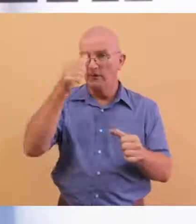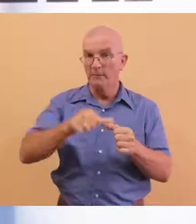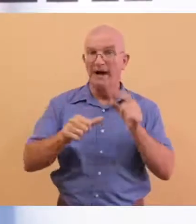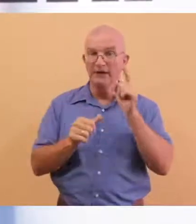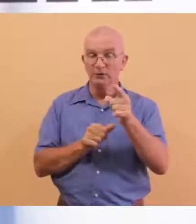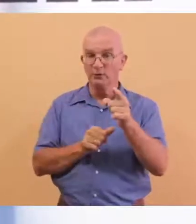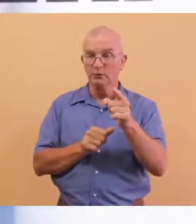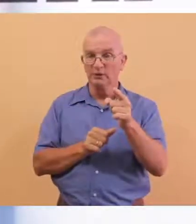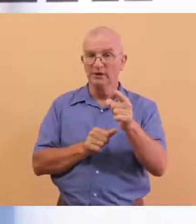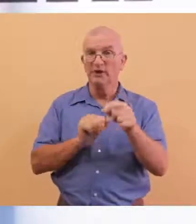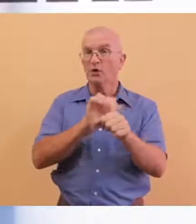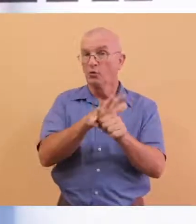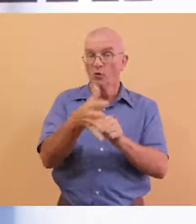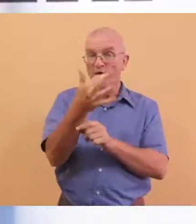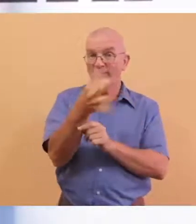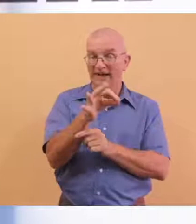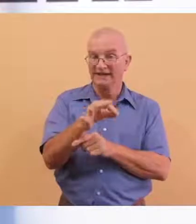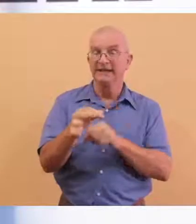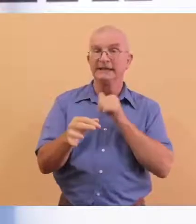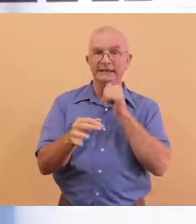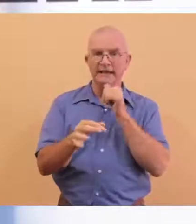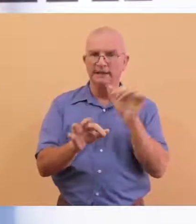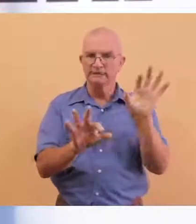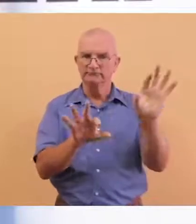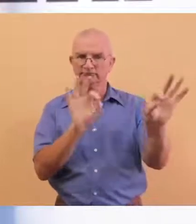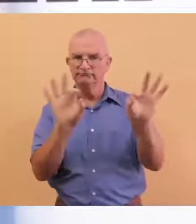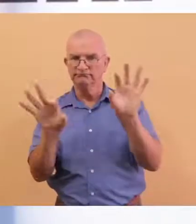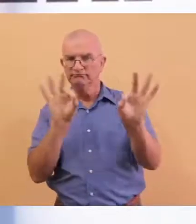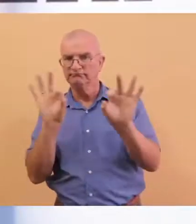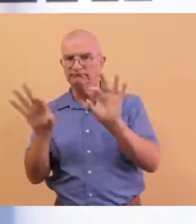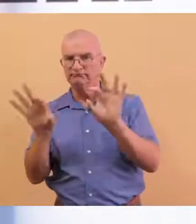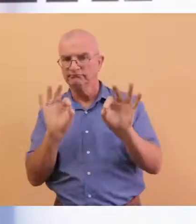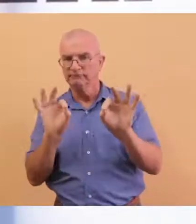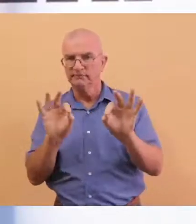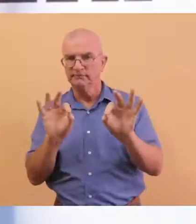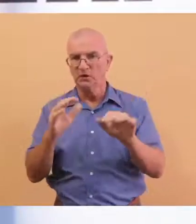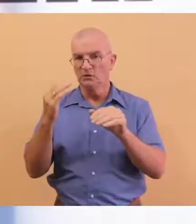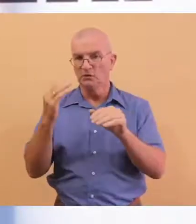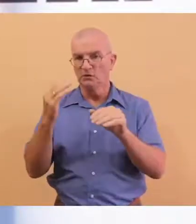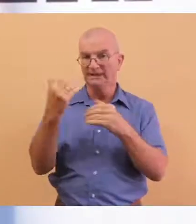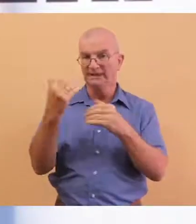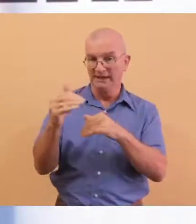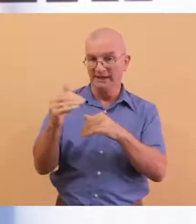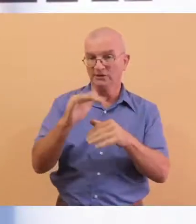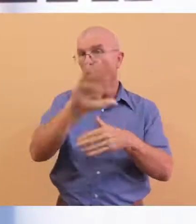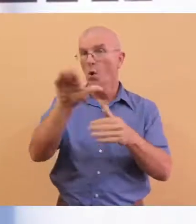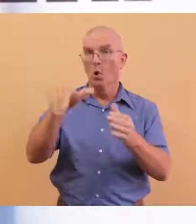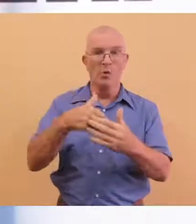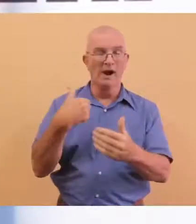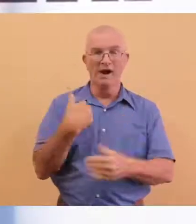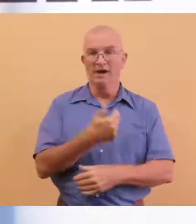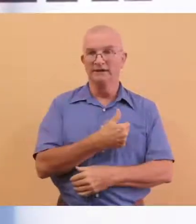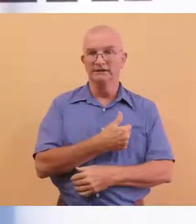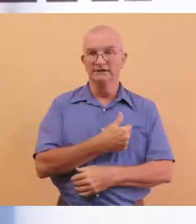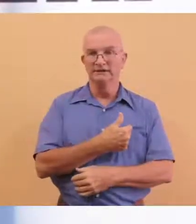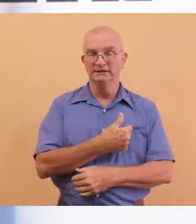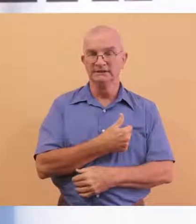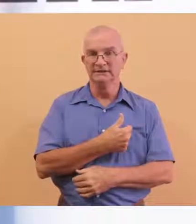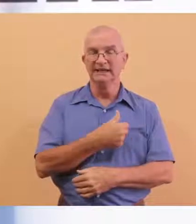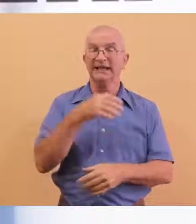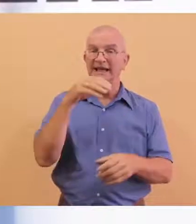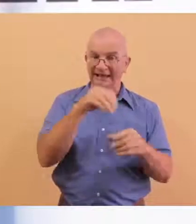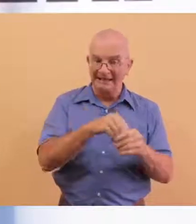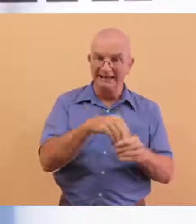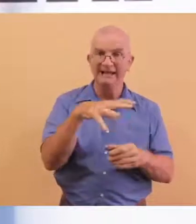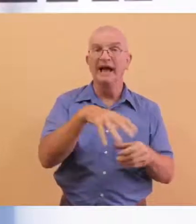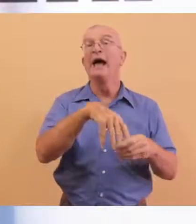you that the coronavirus is not selective or exclusive. It's all around us, in and